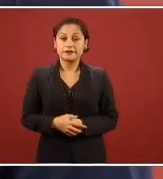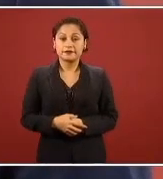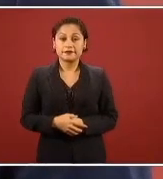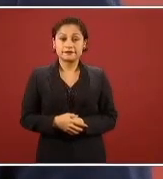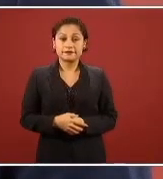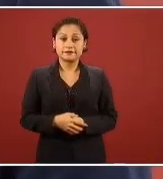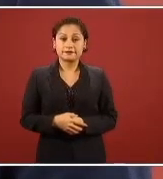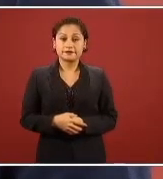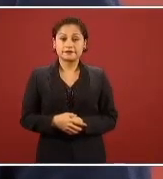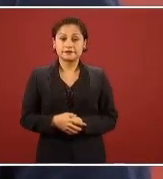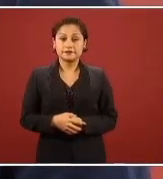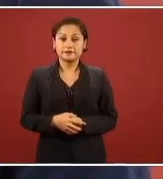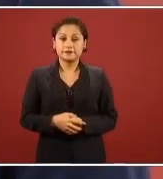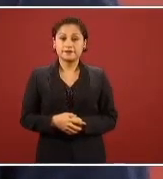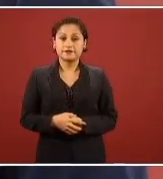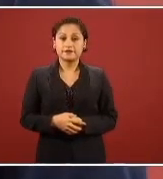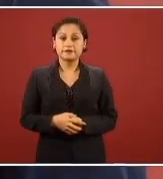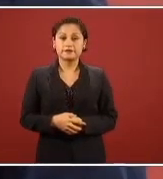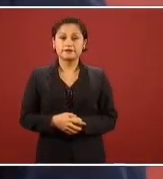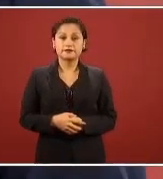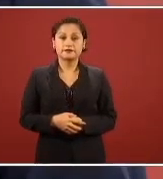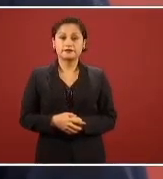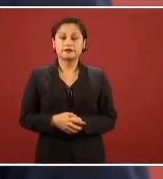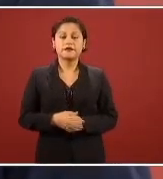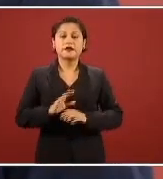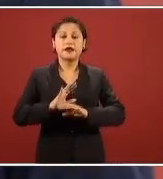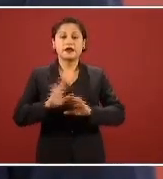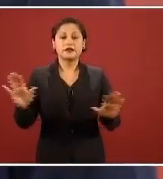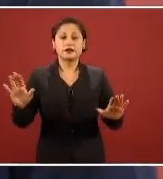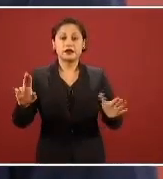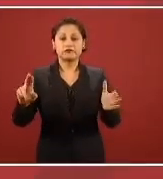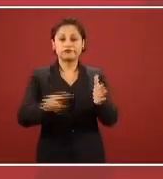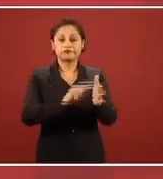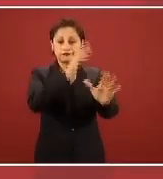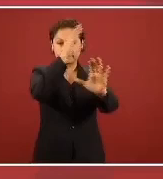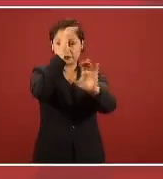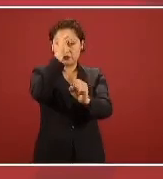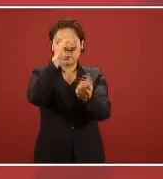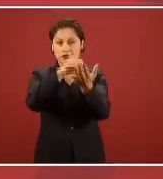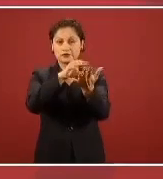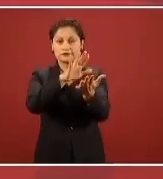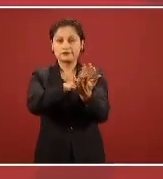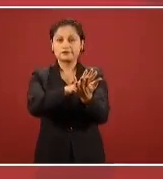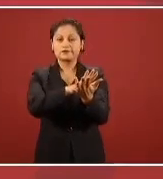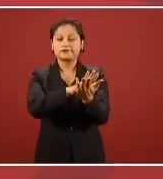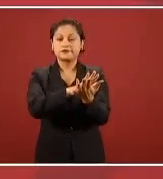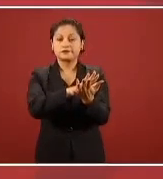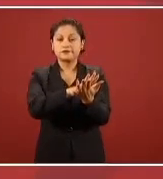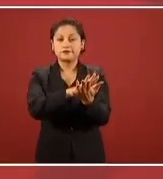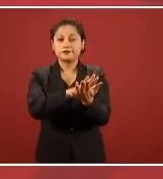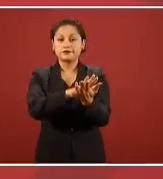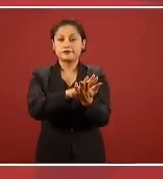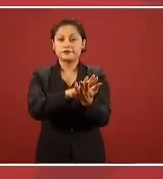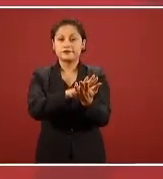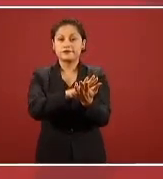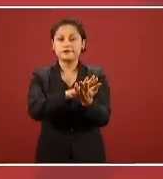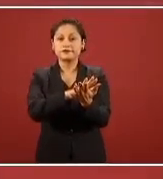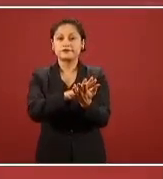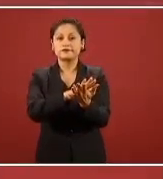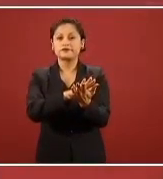se haya firmado el tratado. That we signed that a treaty. El que